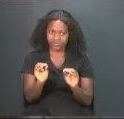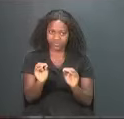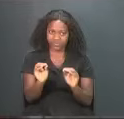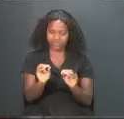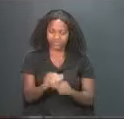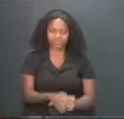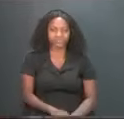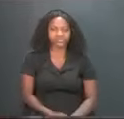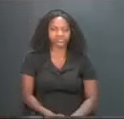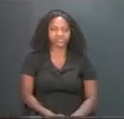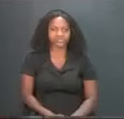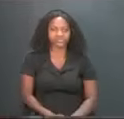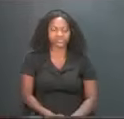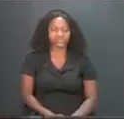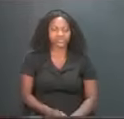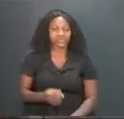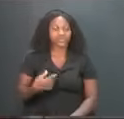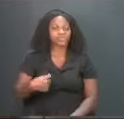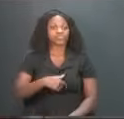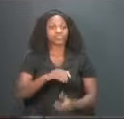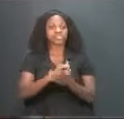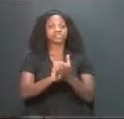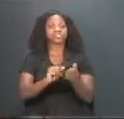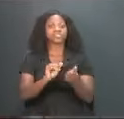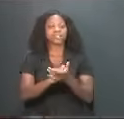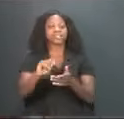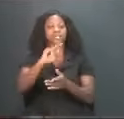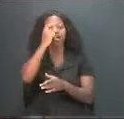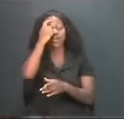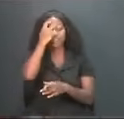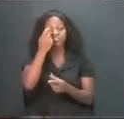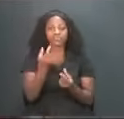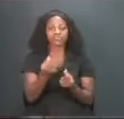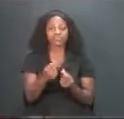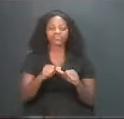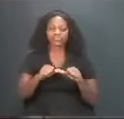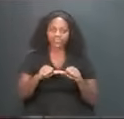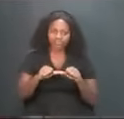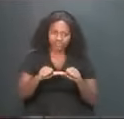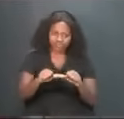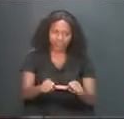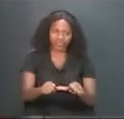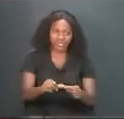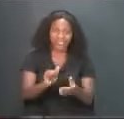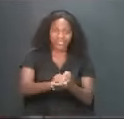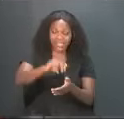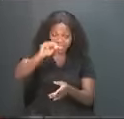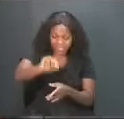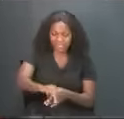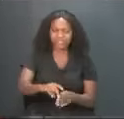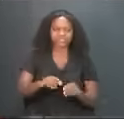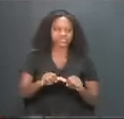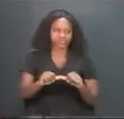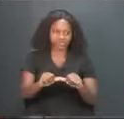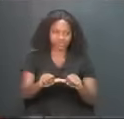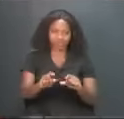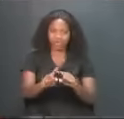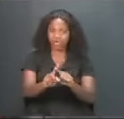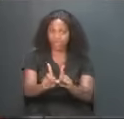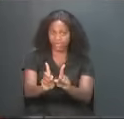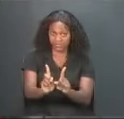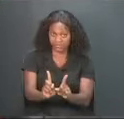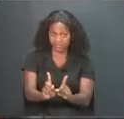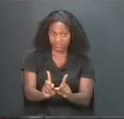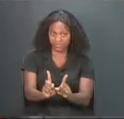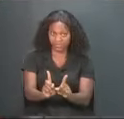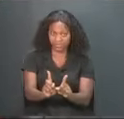we believe that governance is a continuum, and we must continue with government business. However,